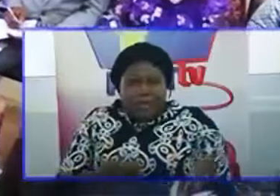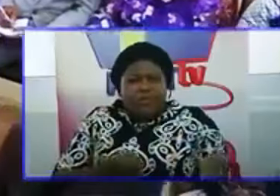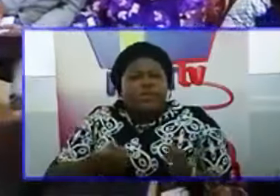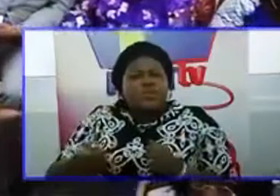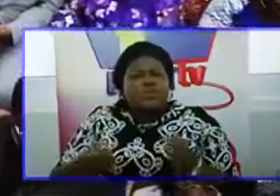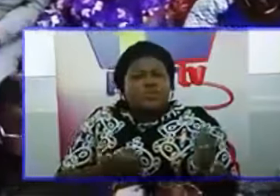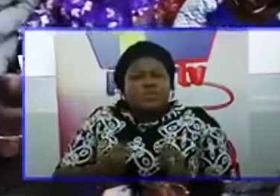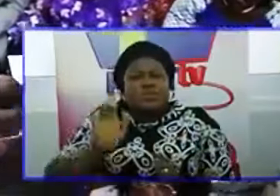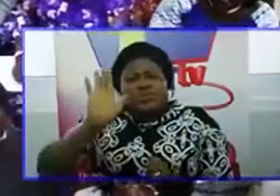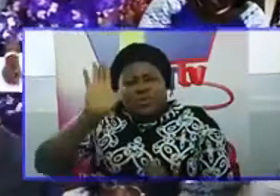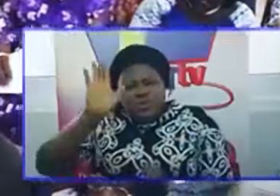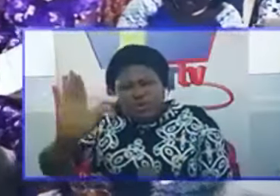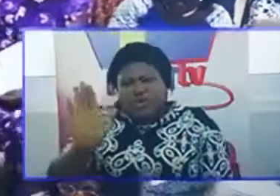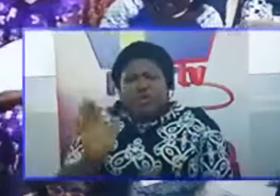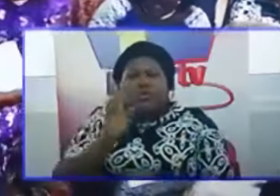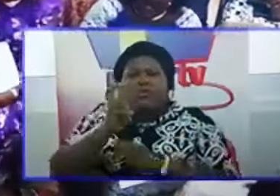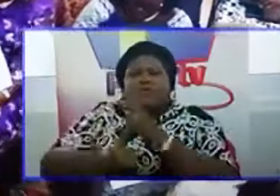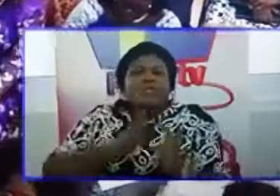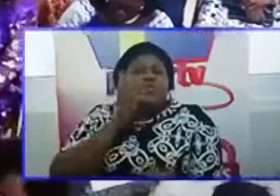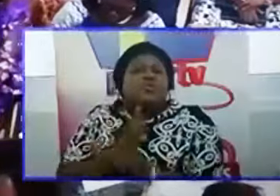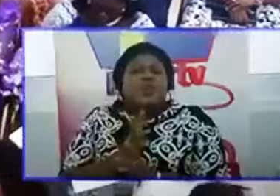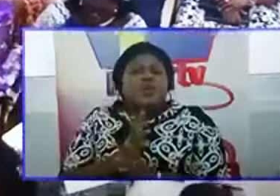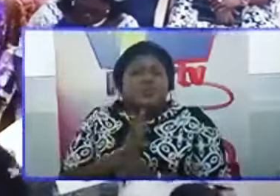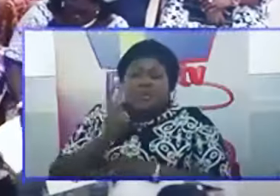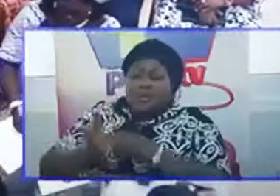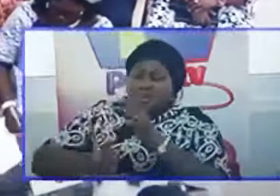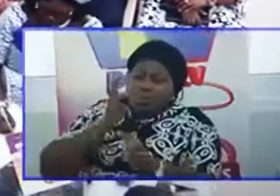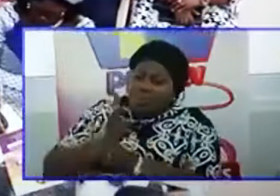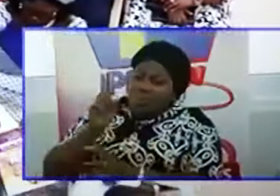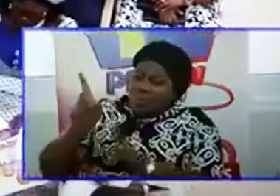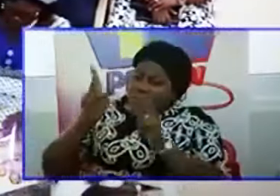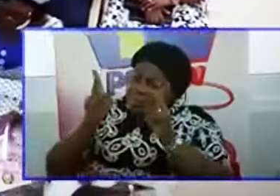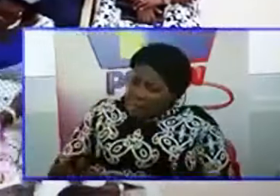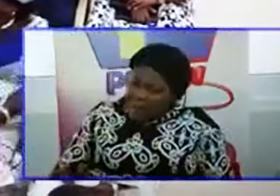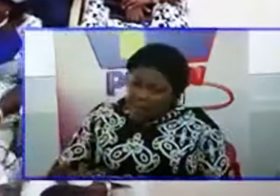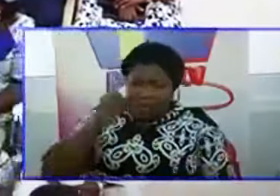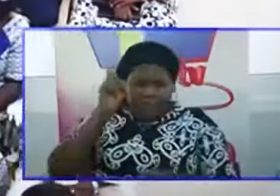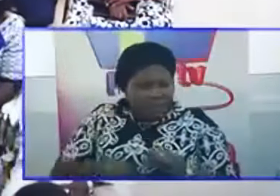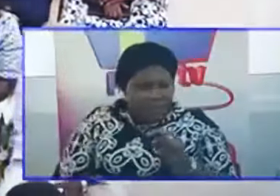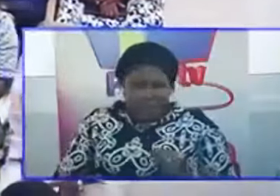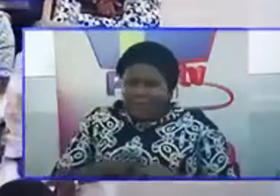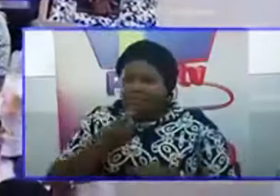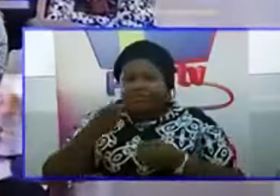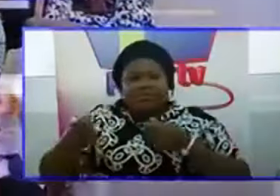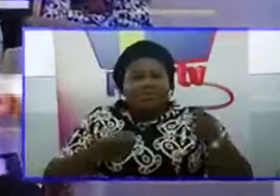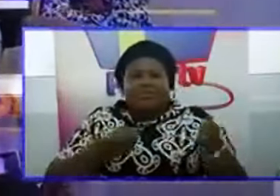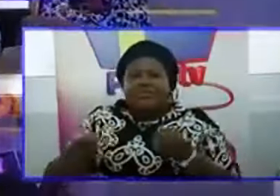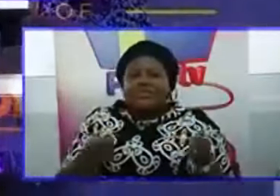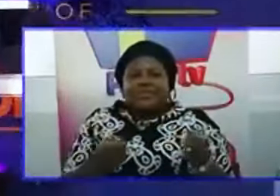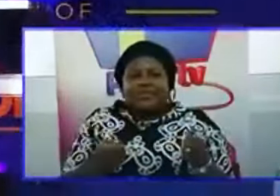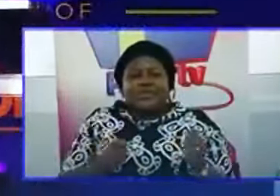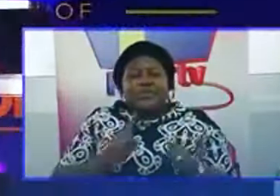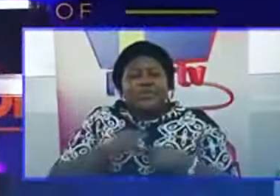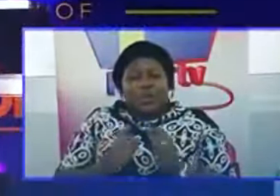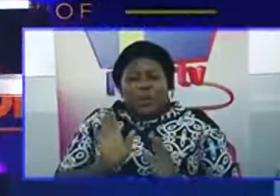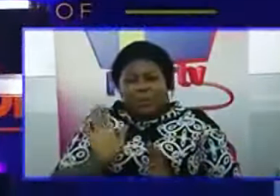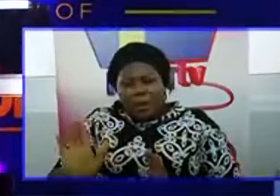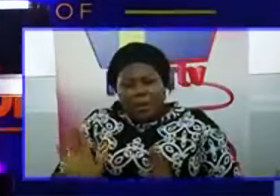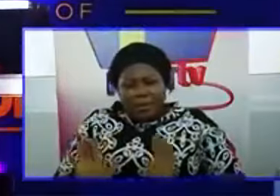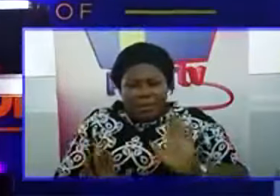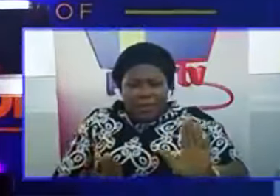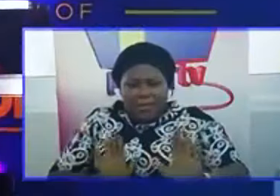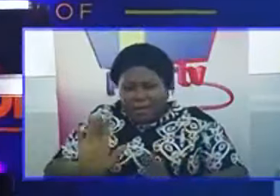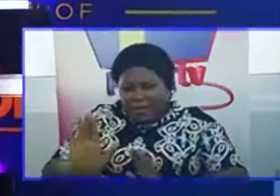ability cannot manage this big world that God has created. We need one another. So he gave them according to their